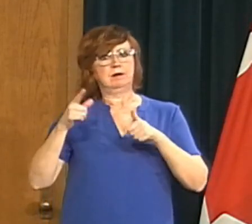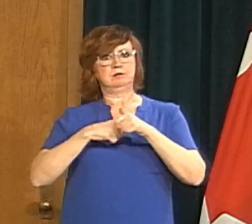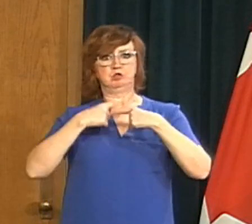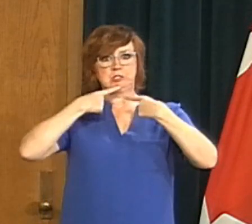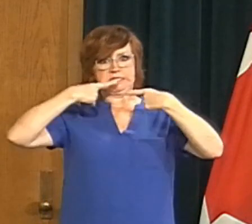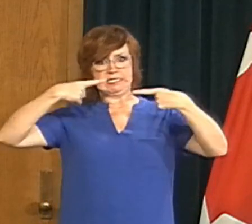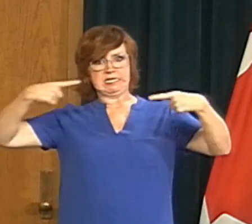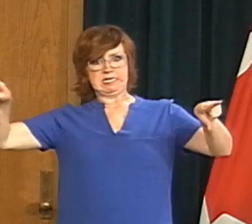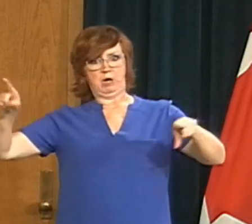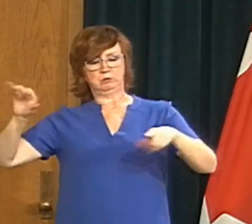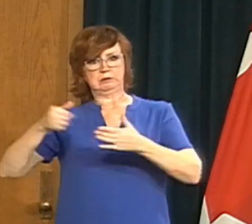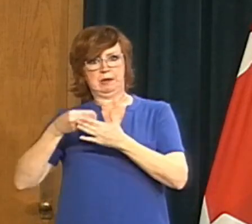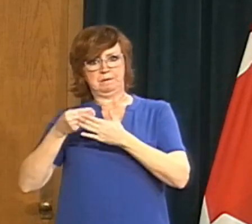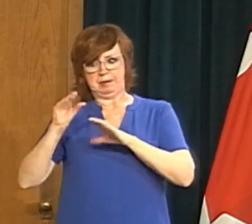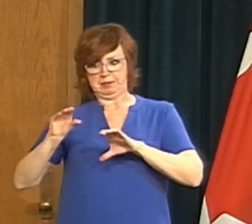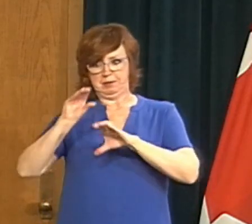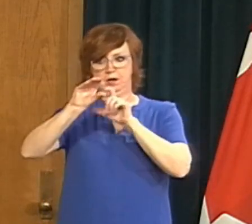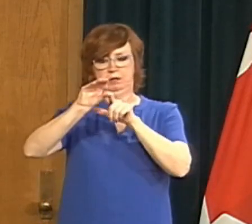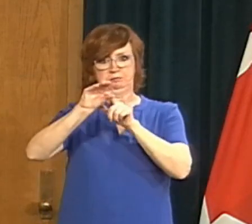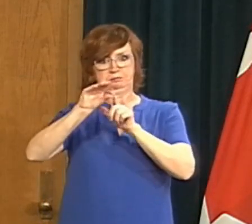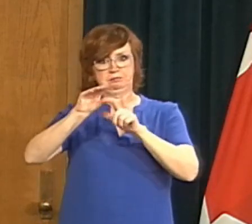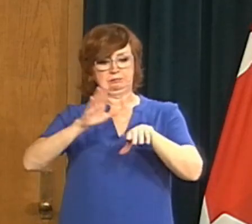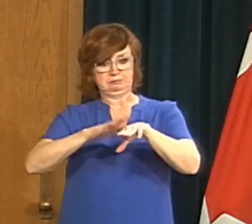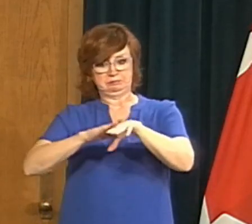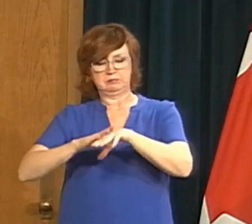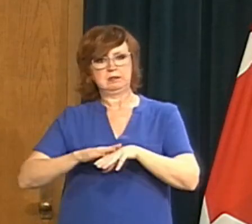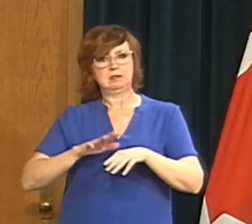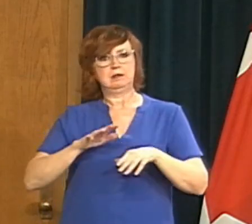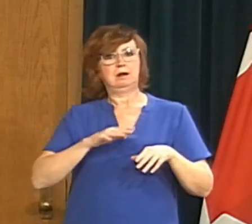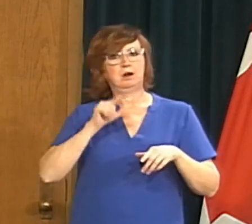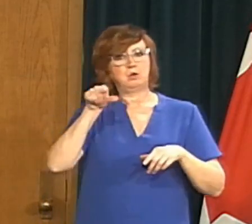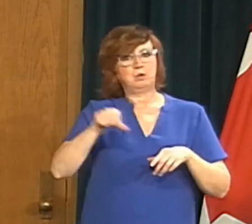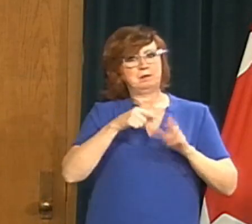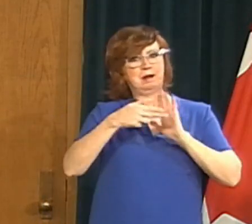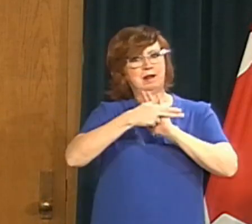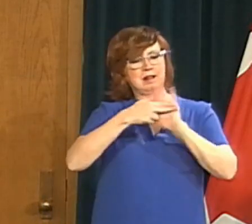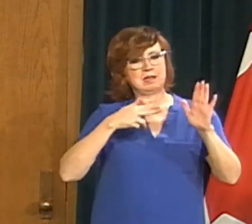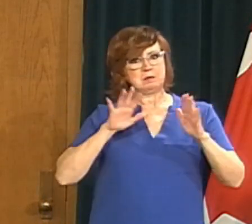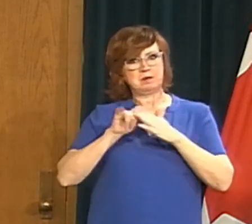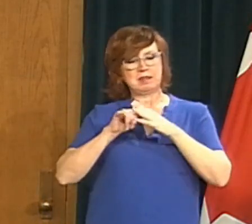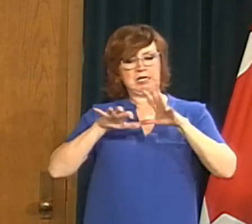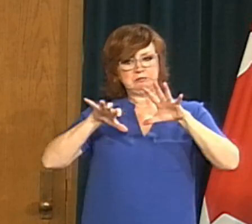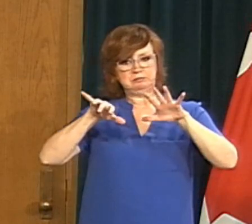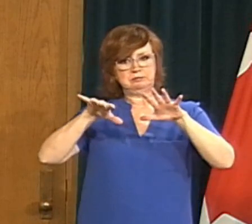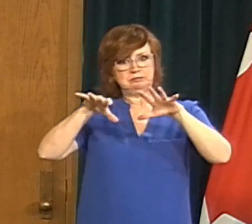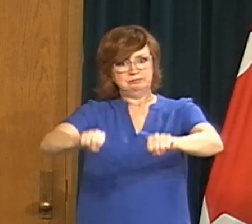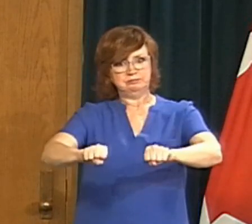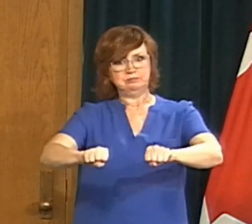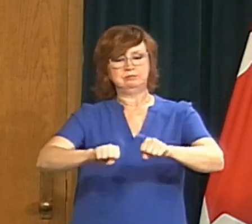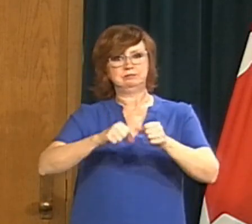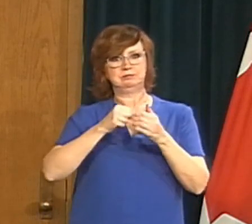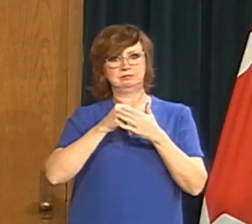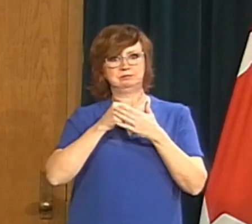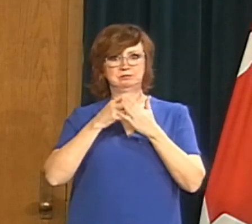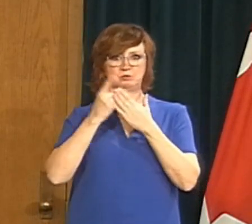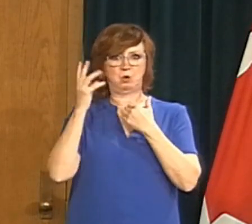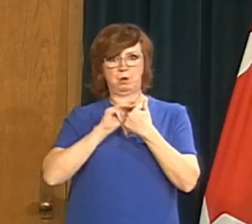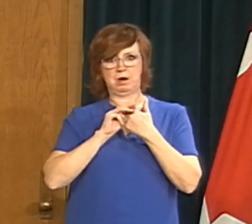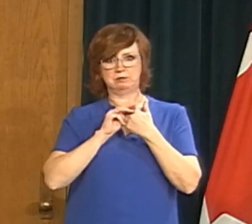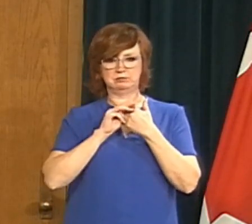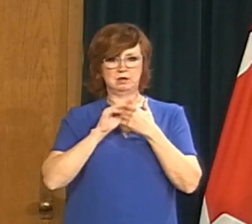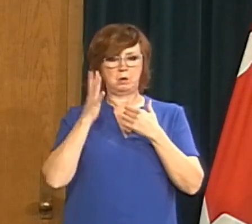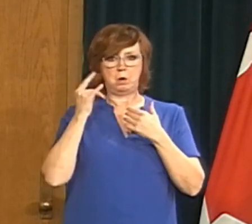point was to prevent some of these workers from actually leaving and creating that sort of problem what we saw in the private care home where it was